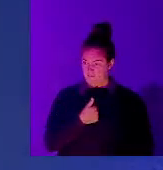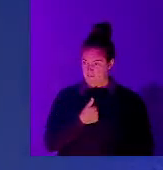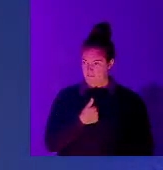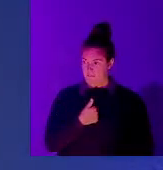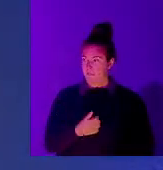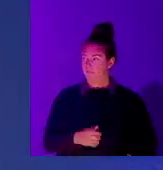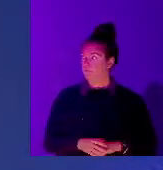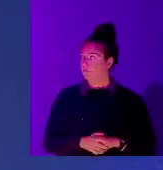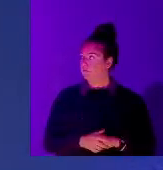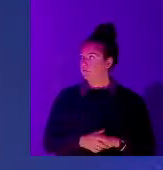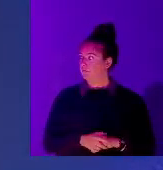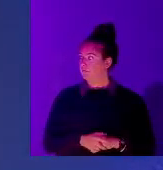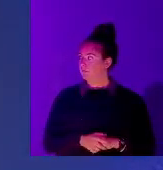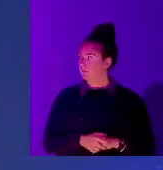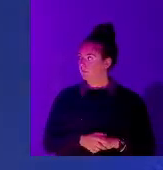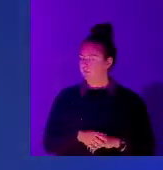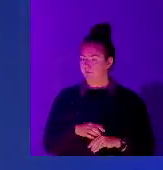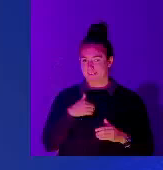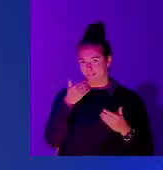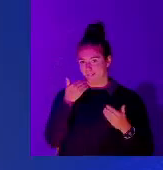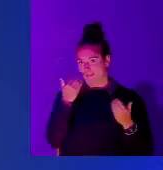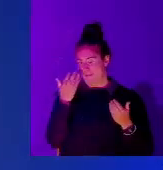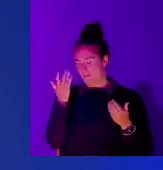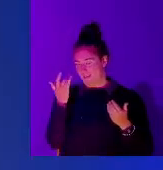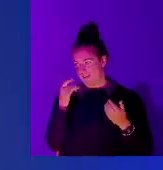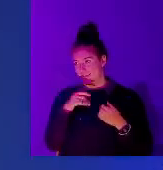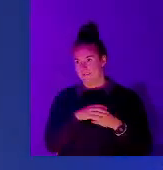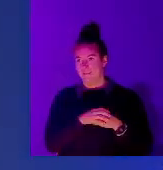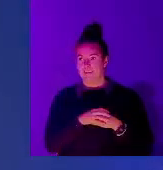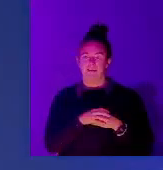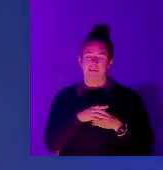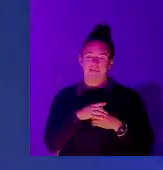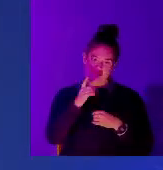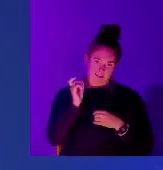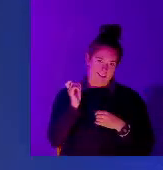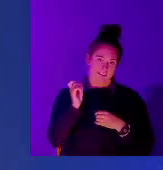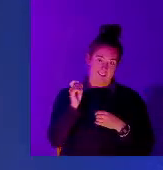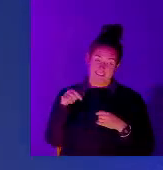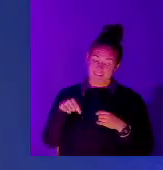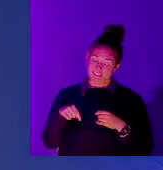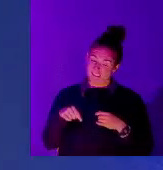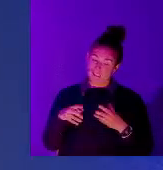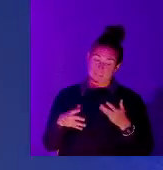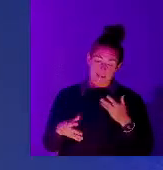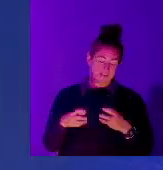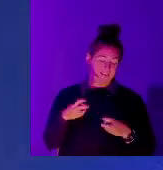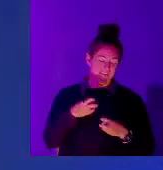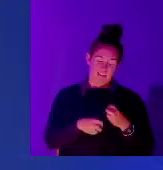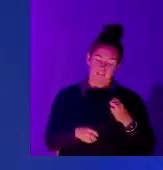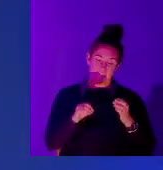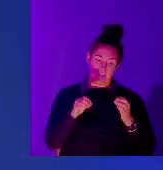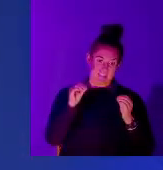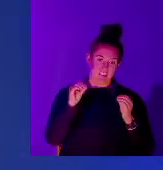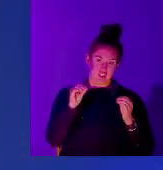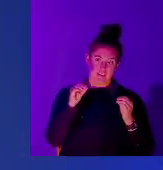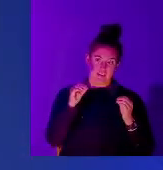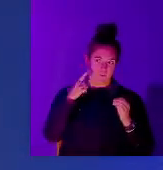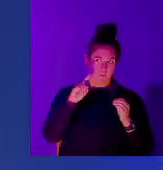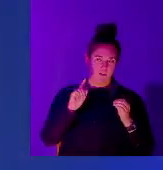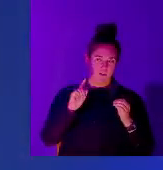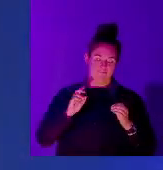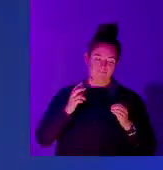I smile because this may be the toughest teaching for all of us to accept in today's